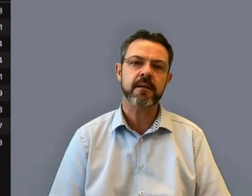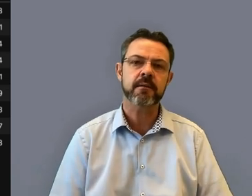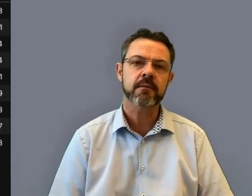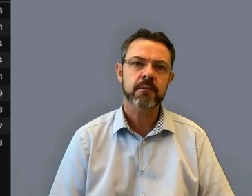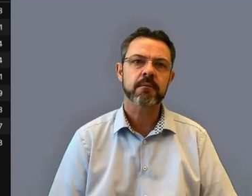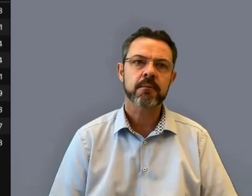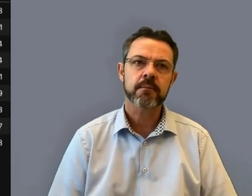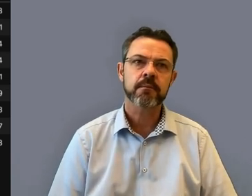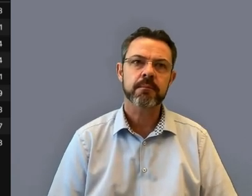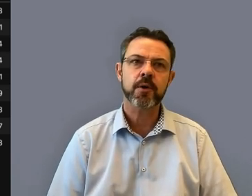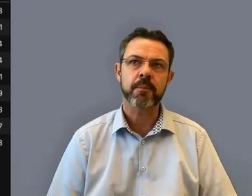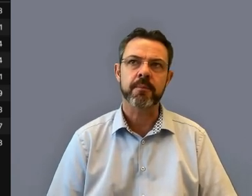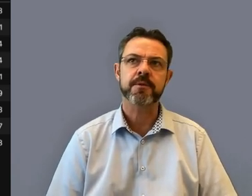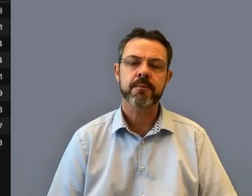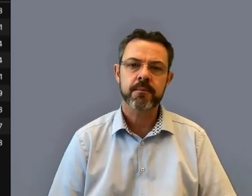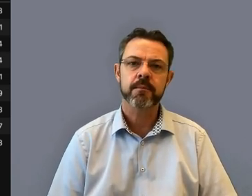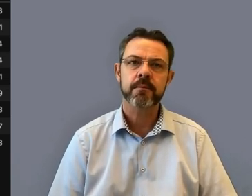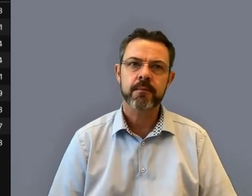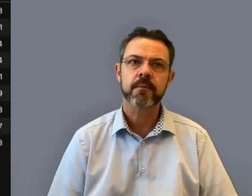sizing.